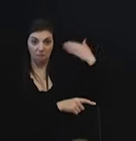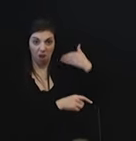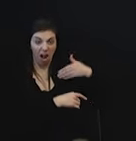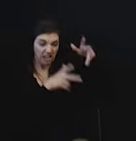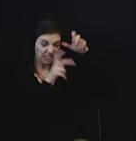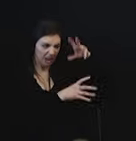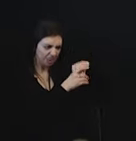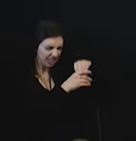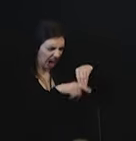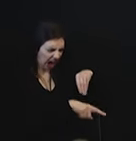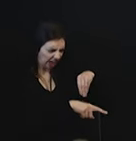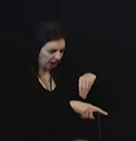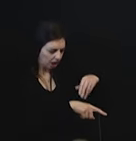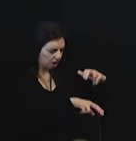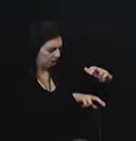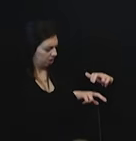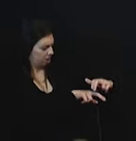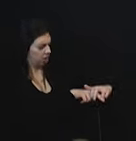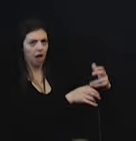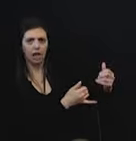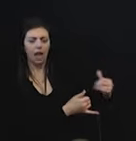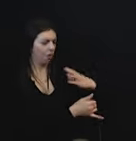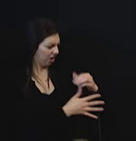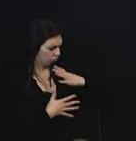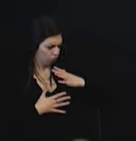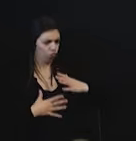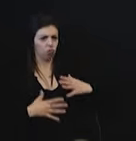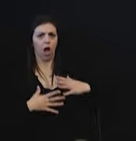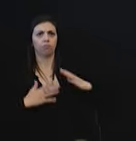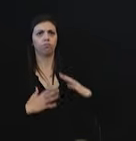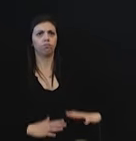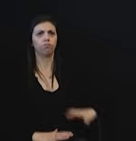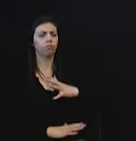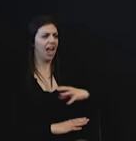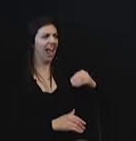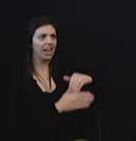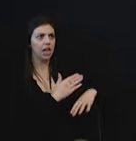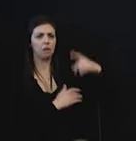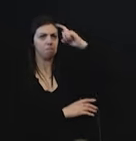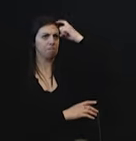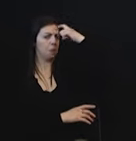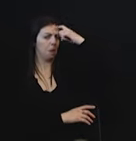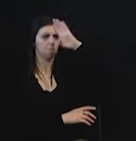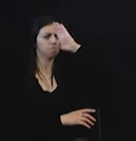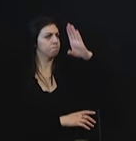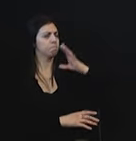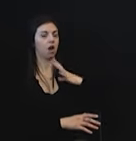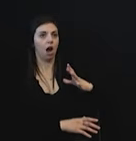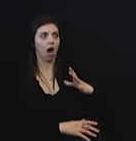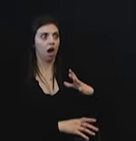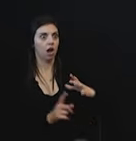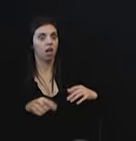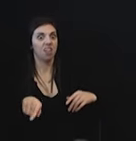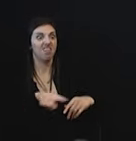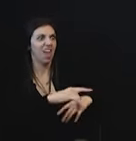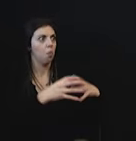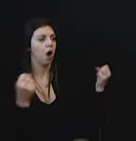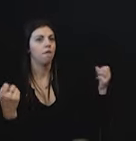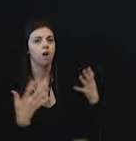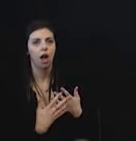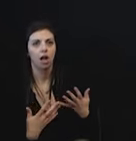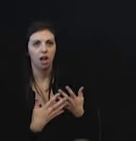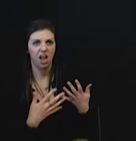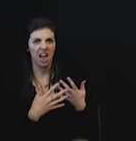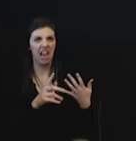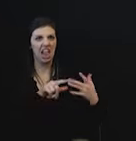right mind. And they were afraid. Those who had seen it described it to them what had happened to the demon-possessed